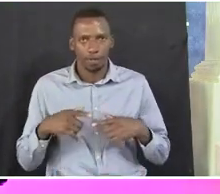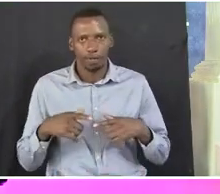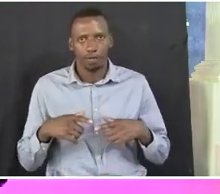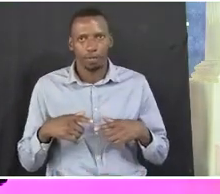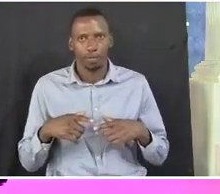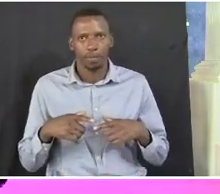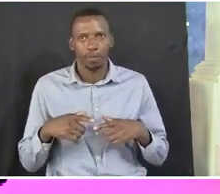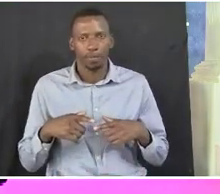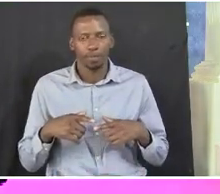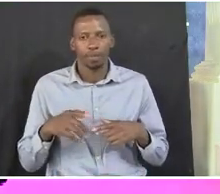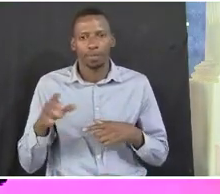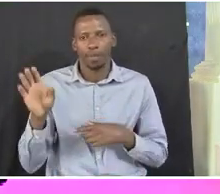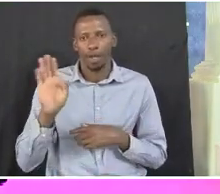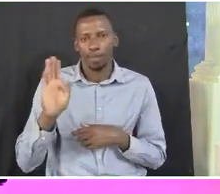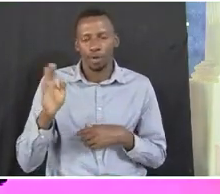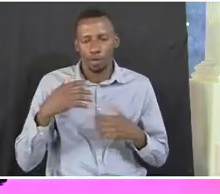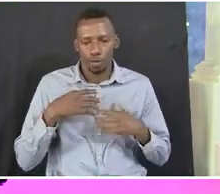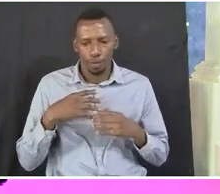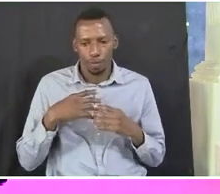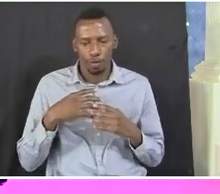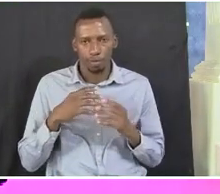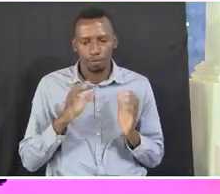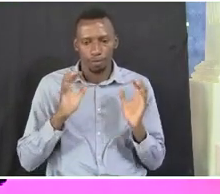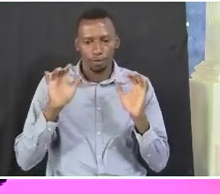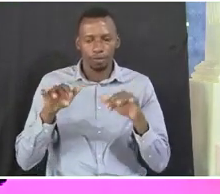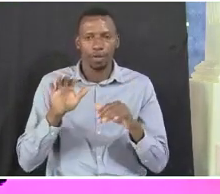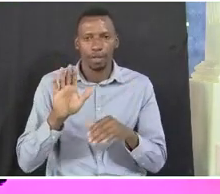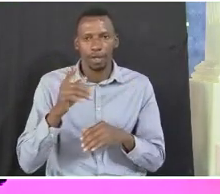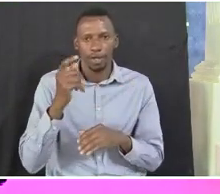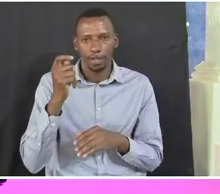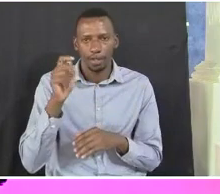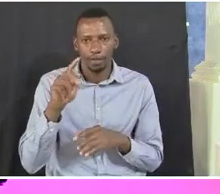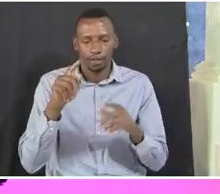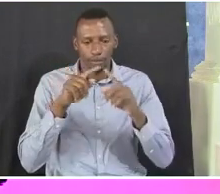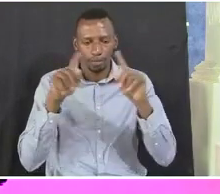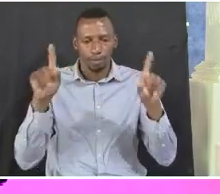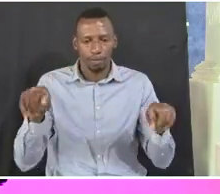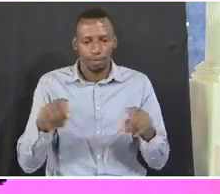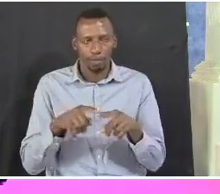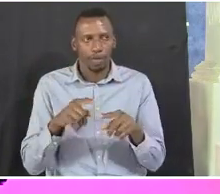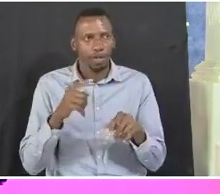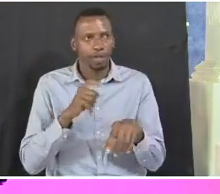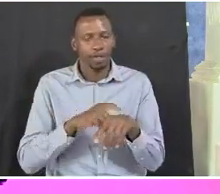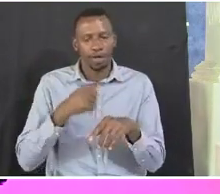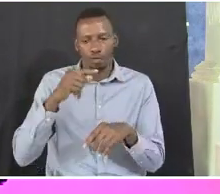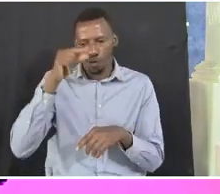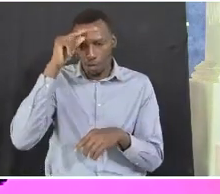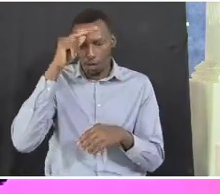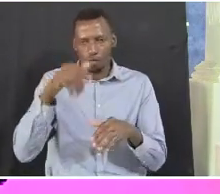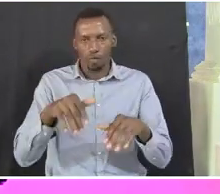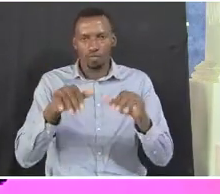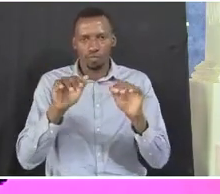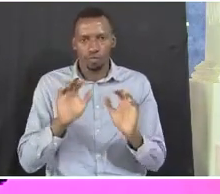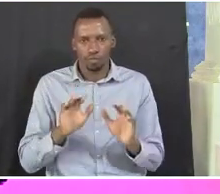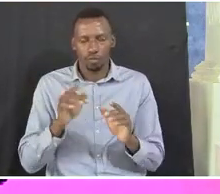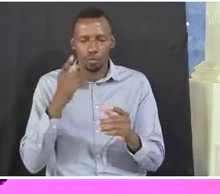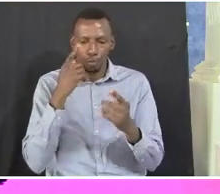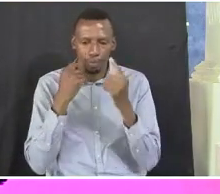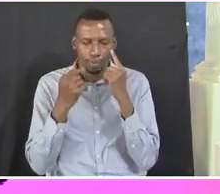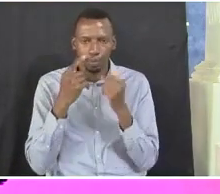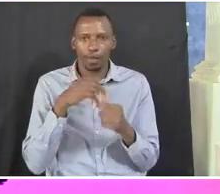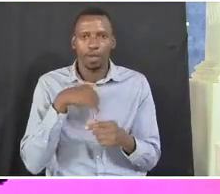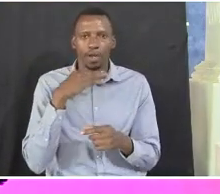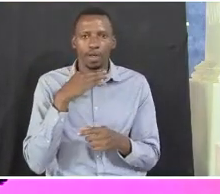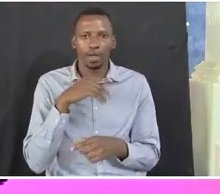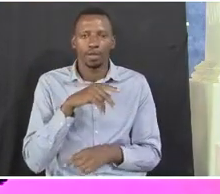1 billion people gathered about their television sets at the time of the state funeral to mourn the death of the